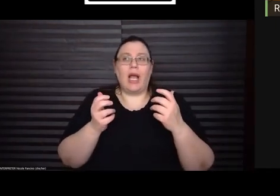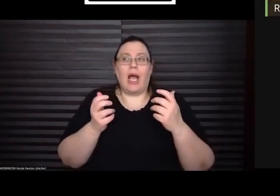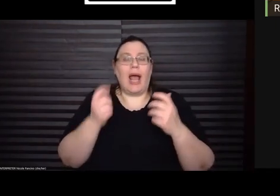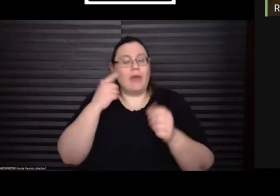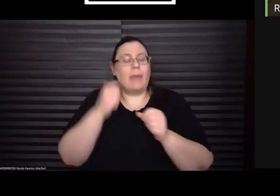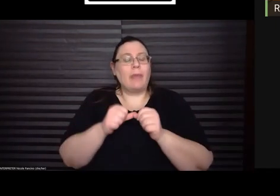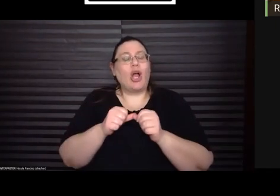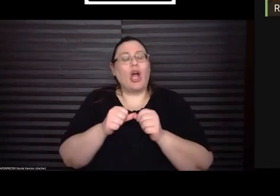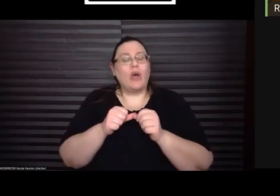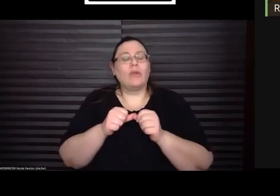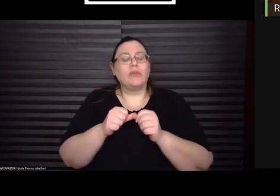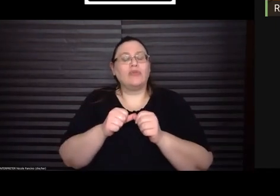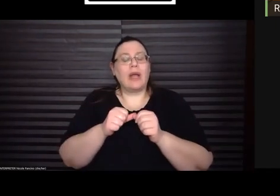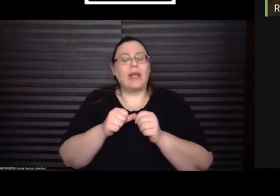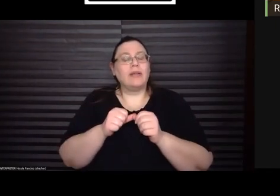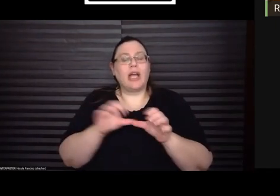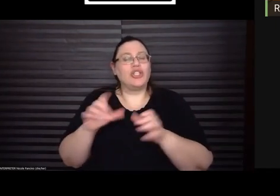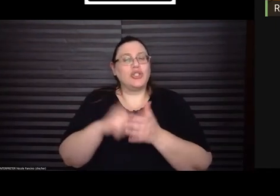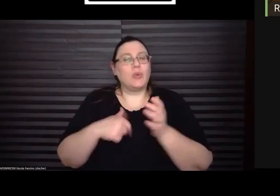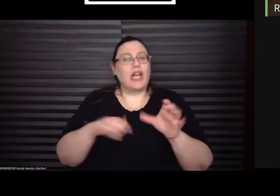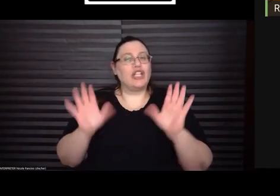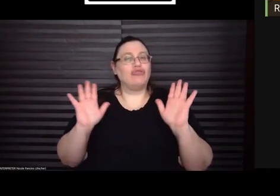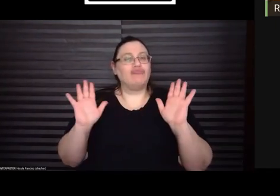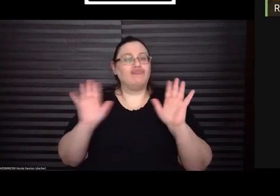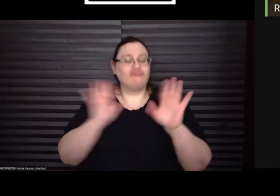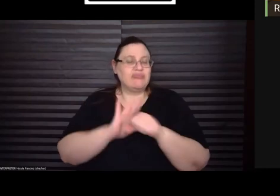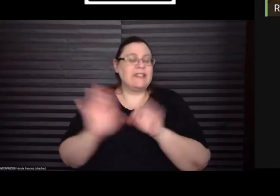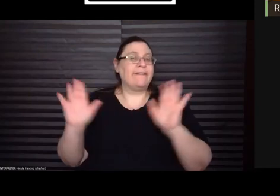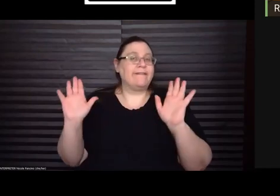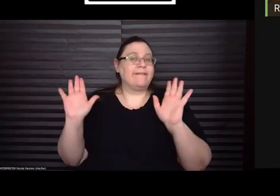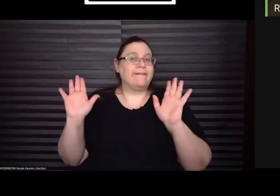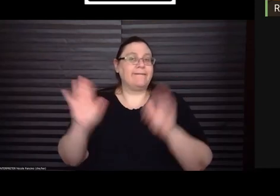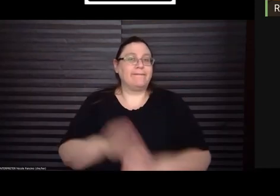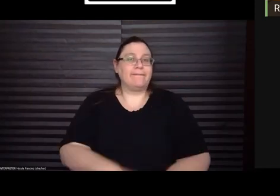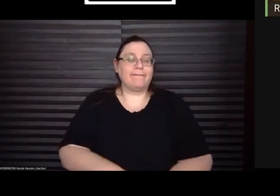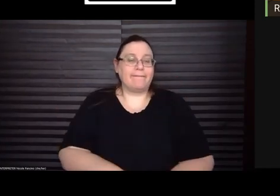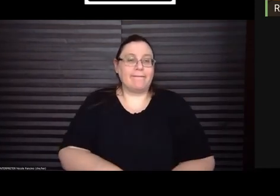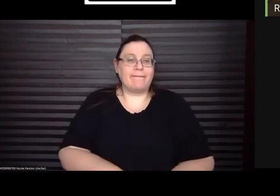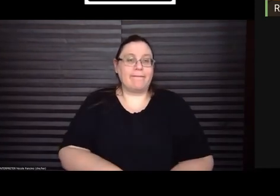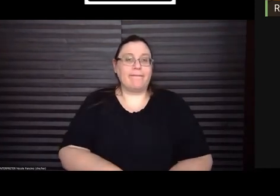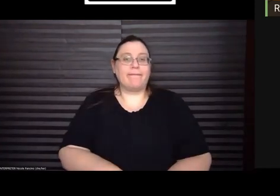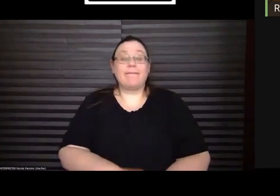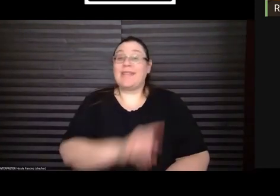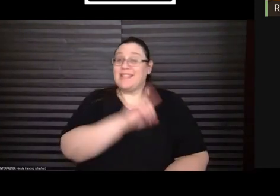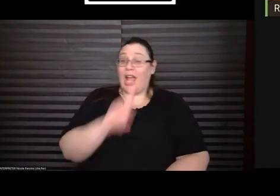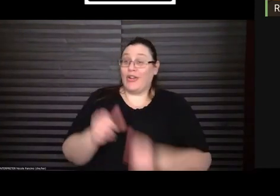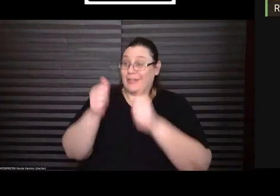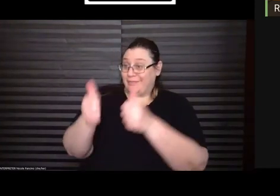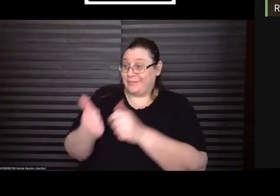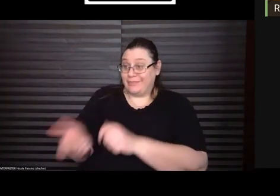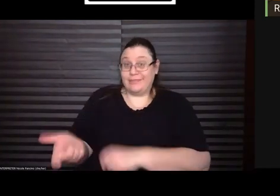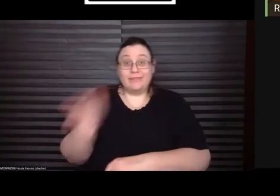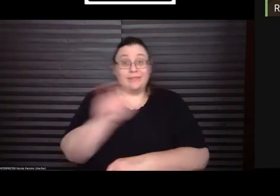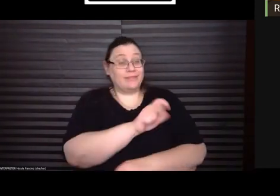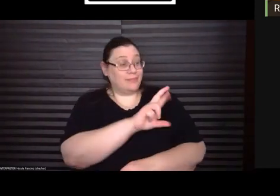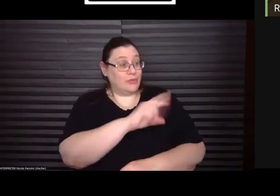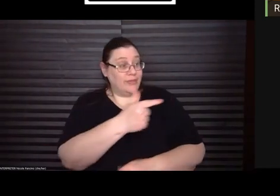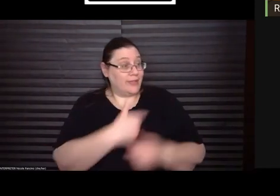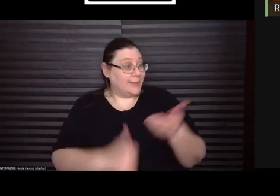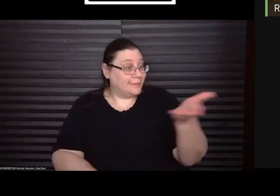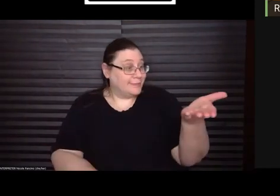it's just like, oh, right. I just have to do what I do. And that's enough. Okay. What about you, Rivka?